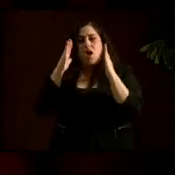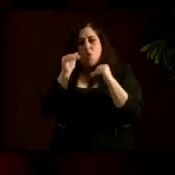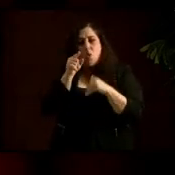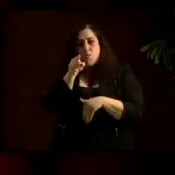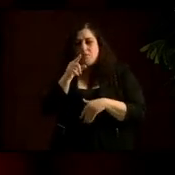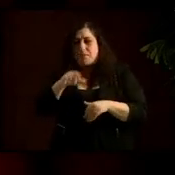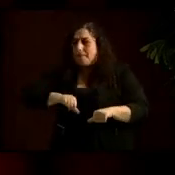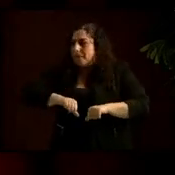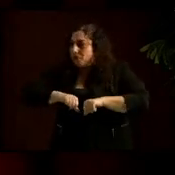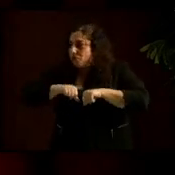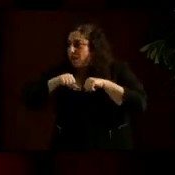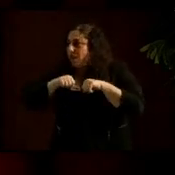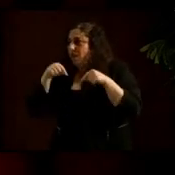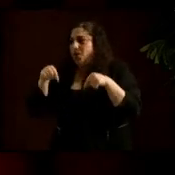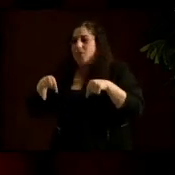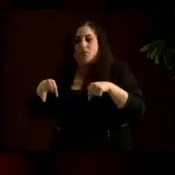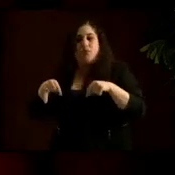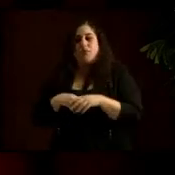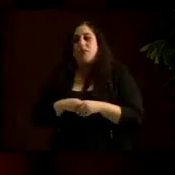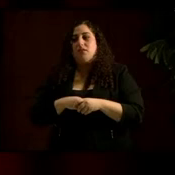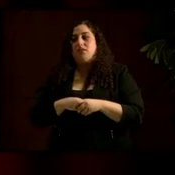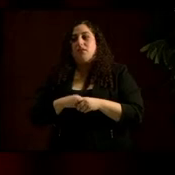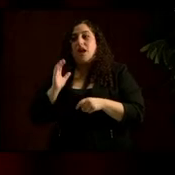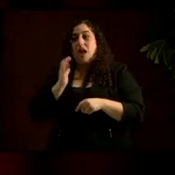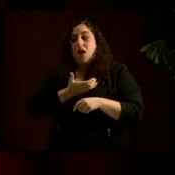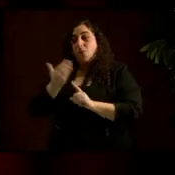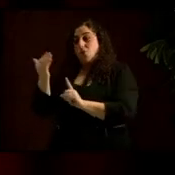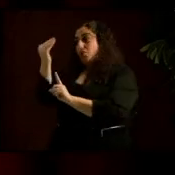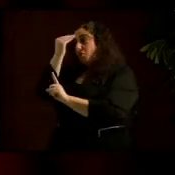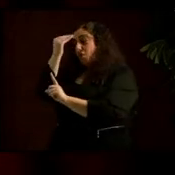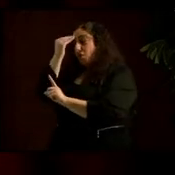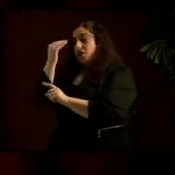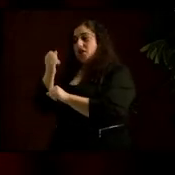learning, knowledge creation, and cultivating social justice.